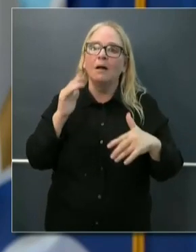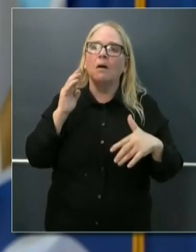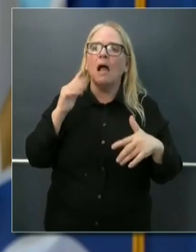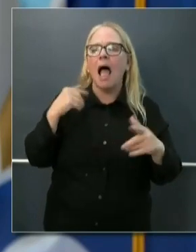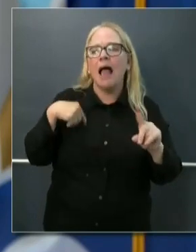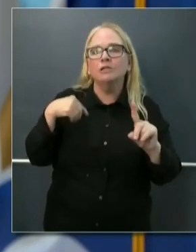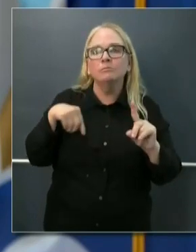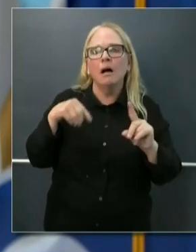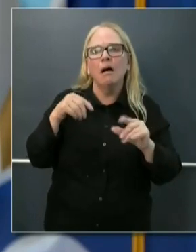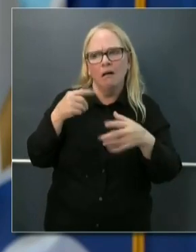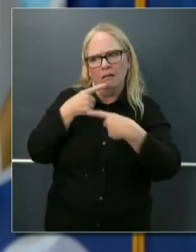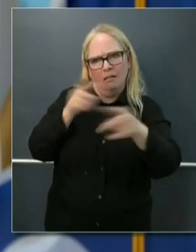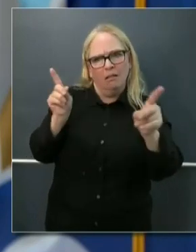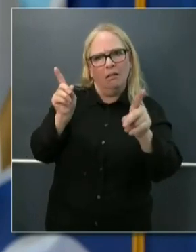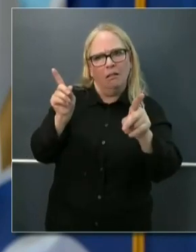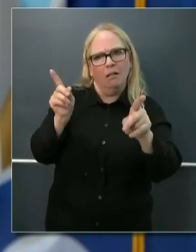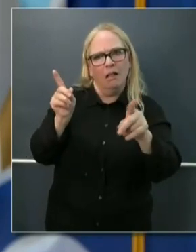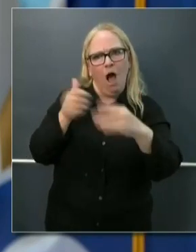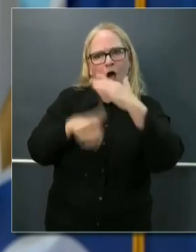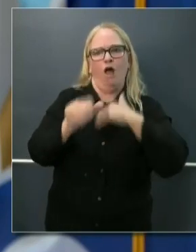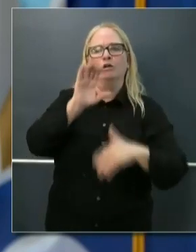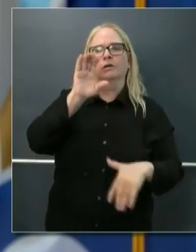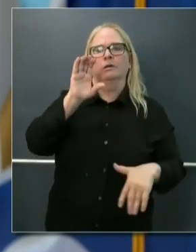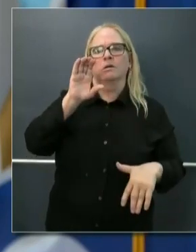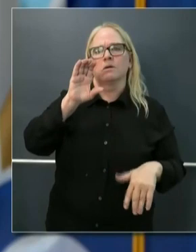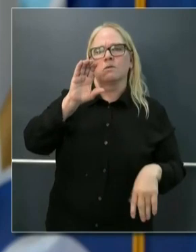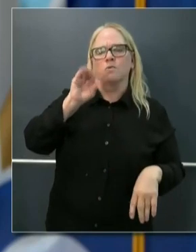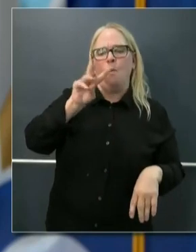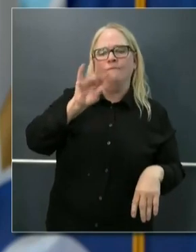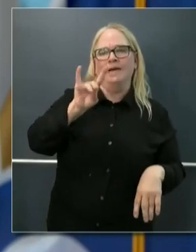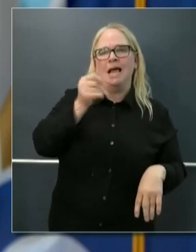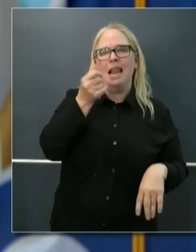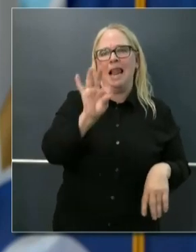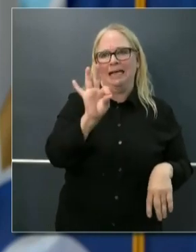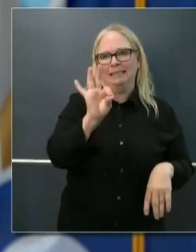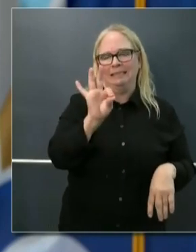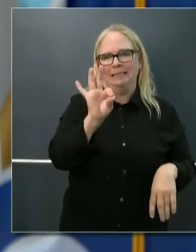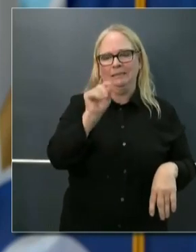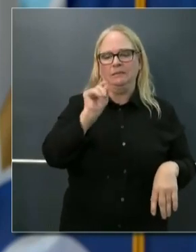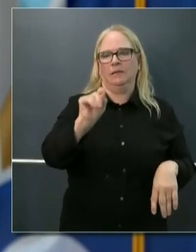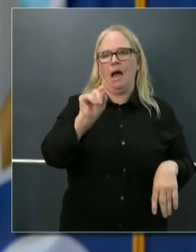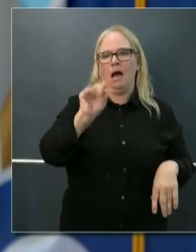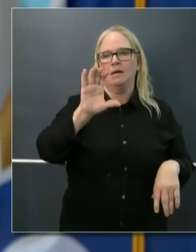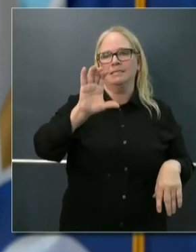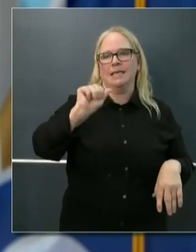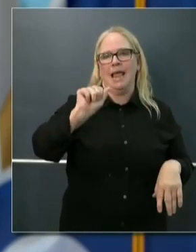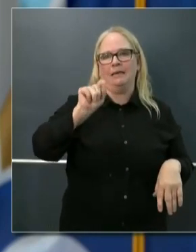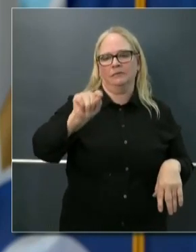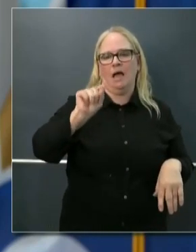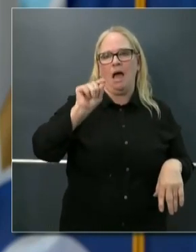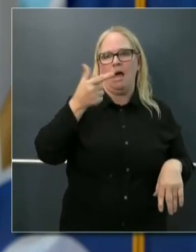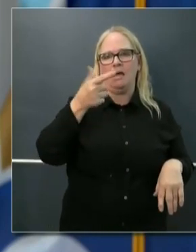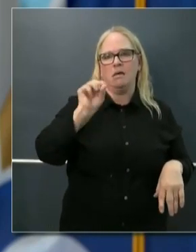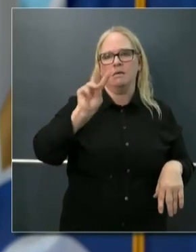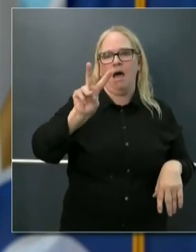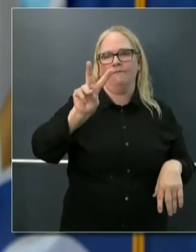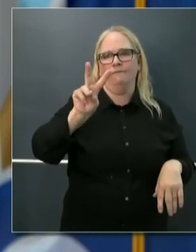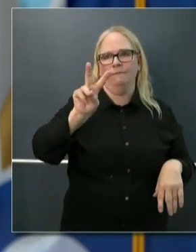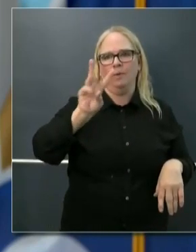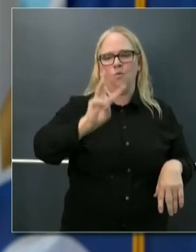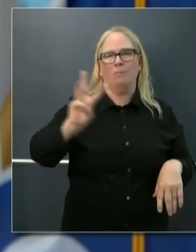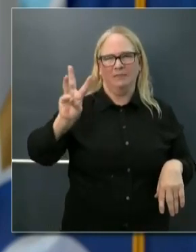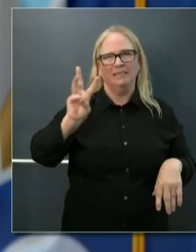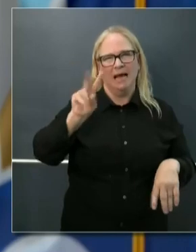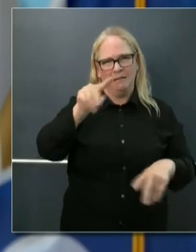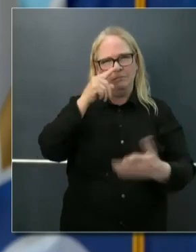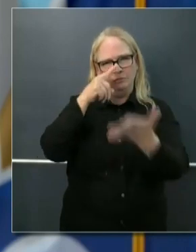public, covid19.ca.gov website. You'll see more information. We're going to localize it with these 211 call centers, working with cities and